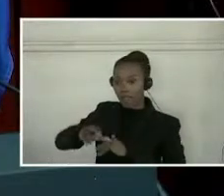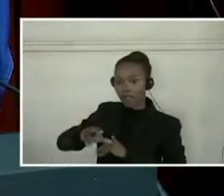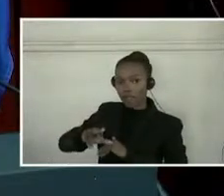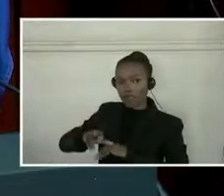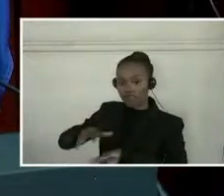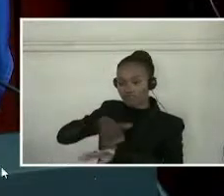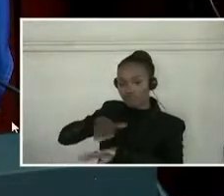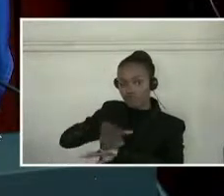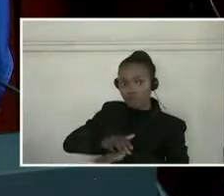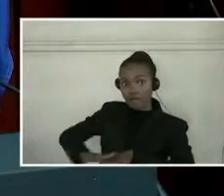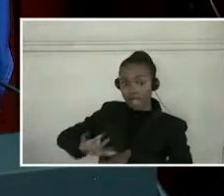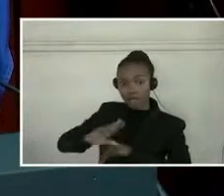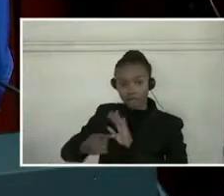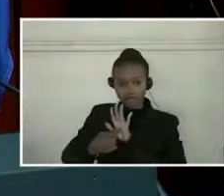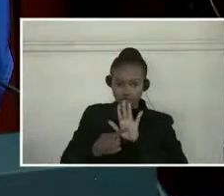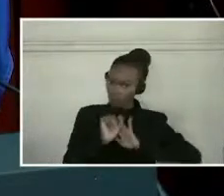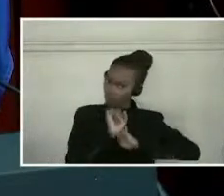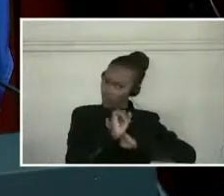talent